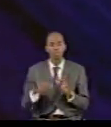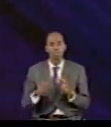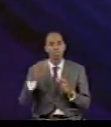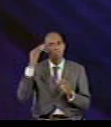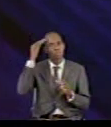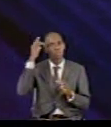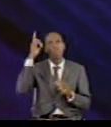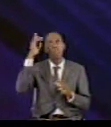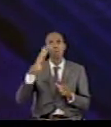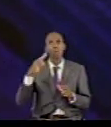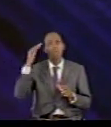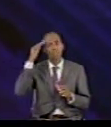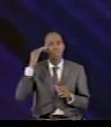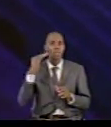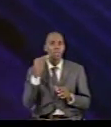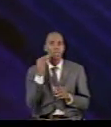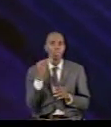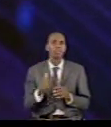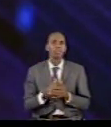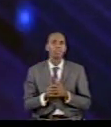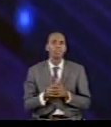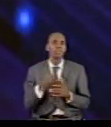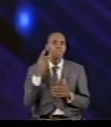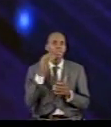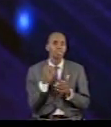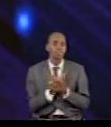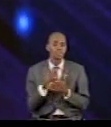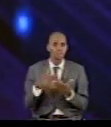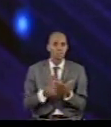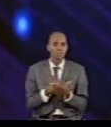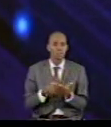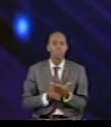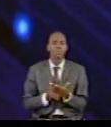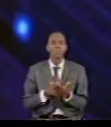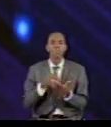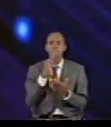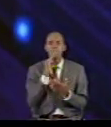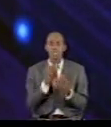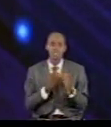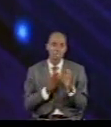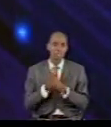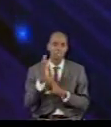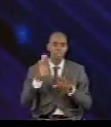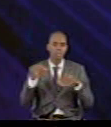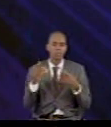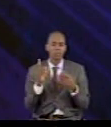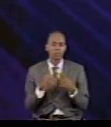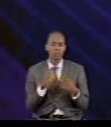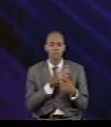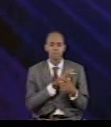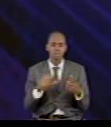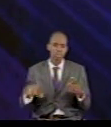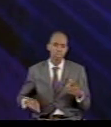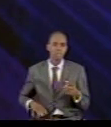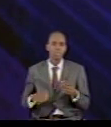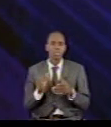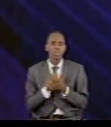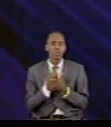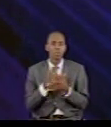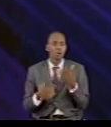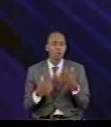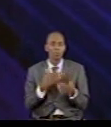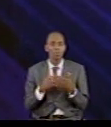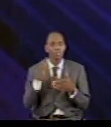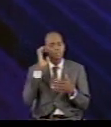the gospel is to direct people to Christ for whatever need they may have in their